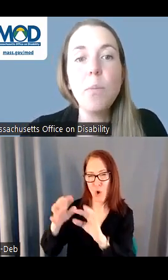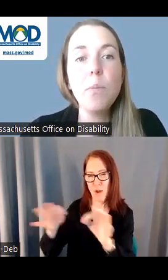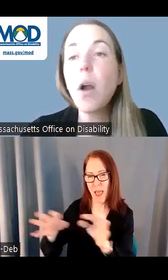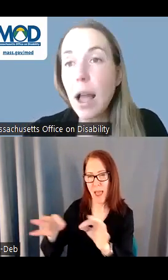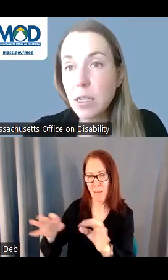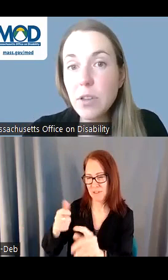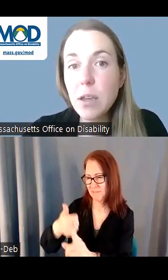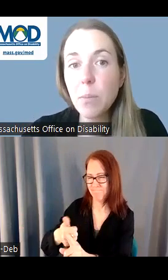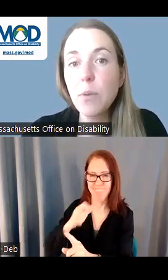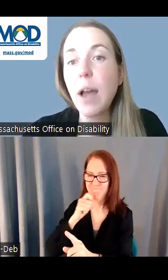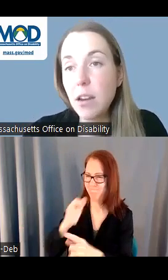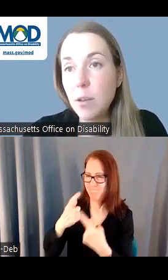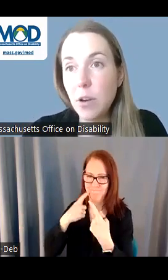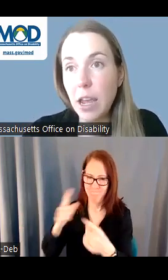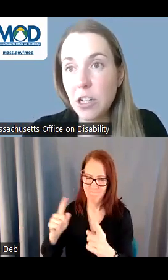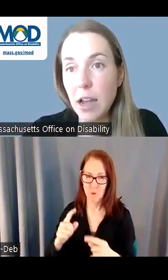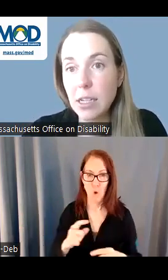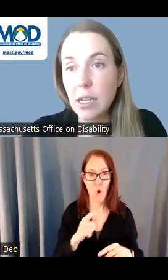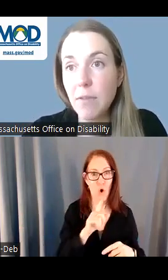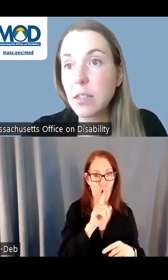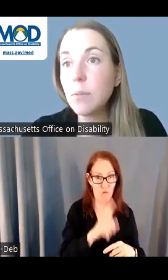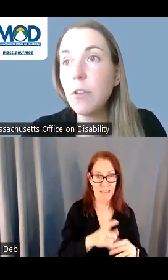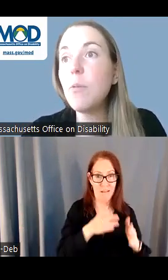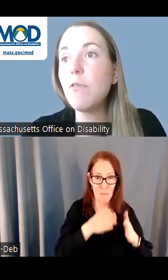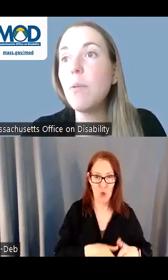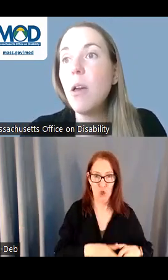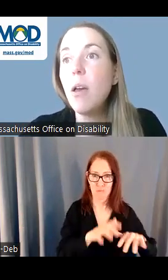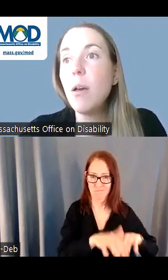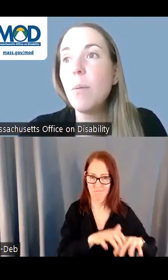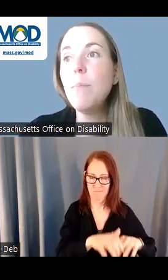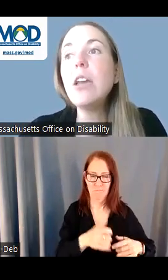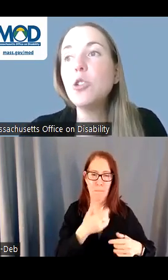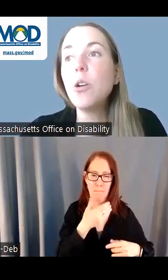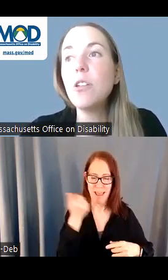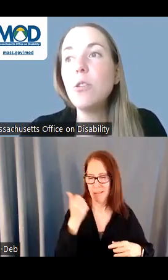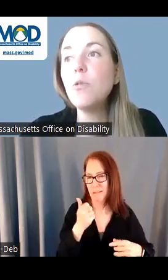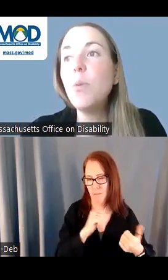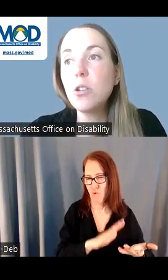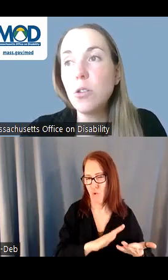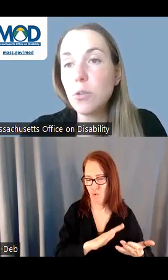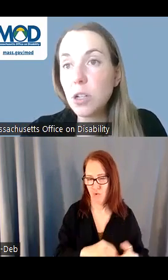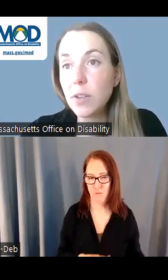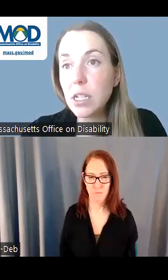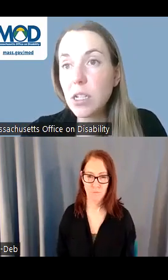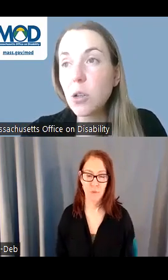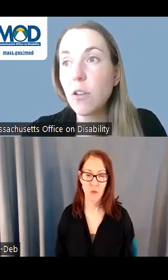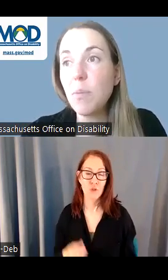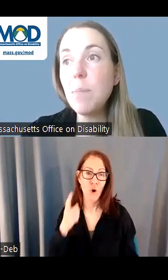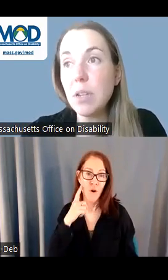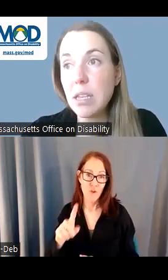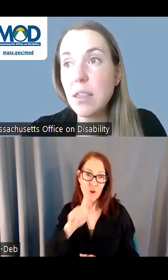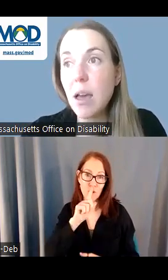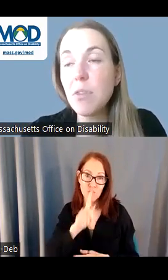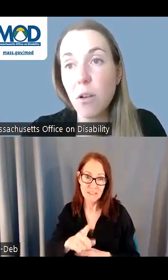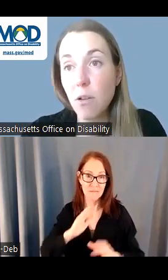So proactively provide communication access at events. Make sure that you've booked those services so that if